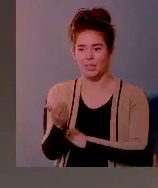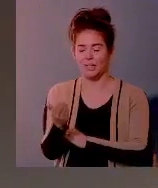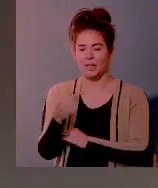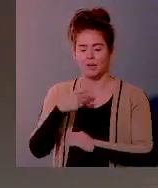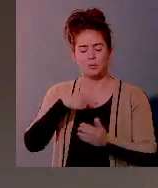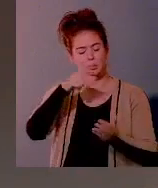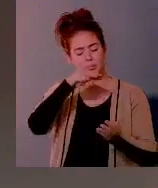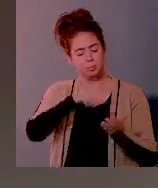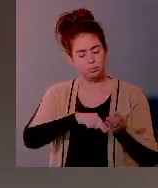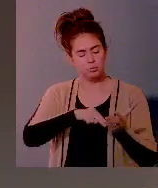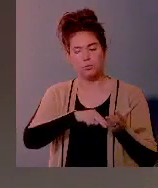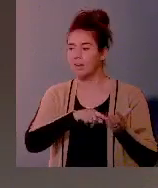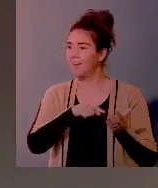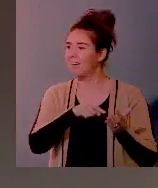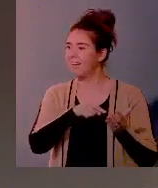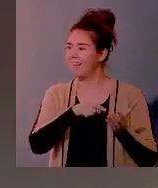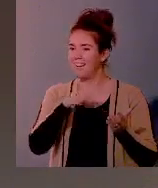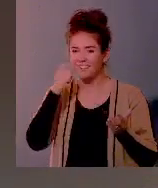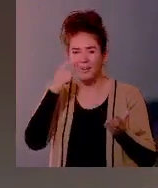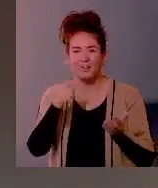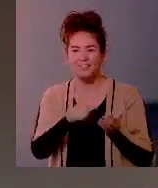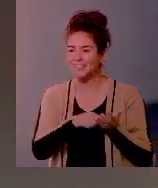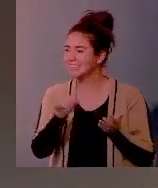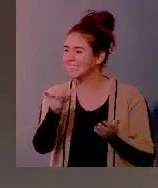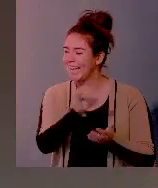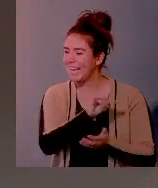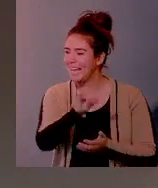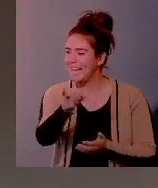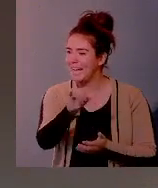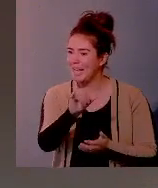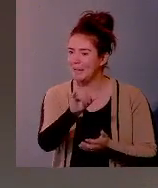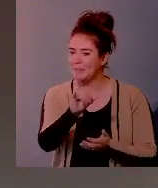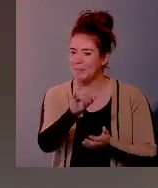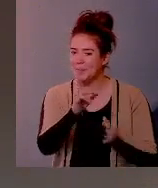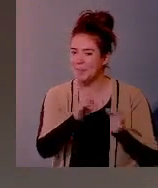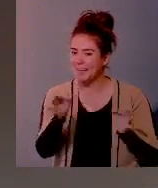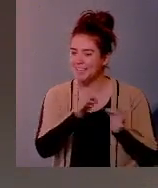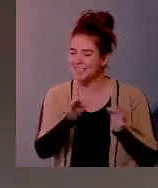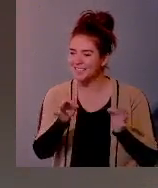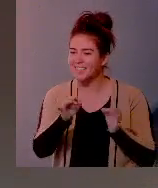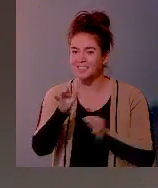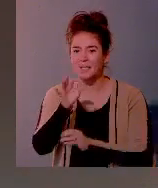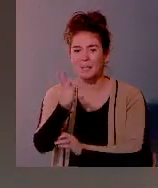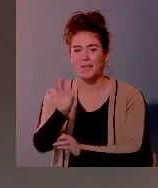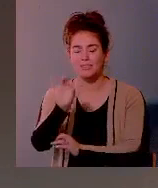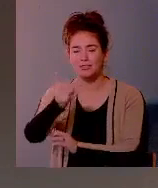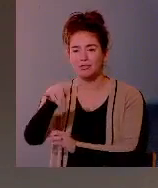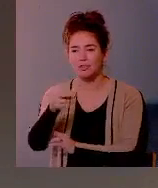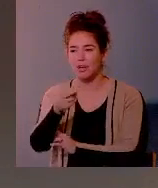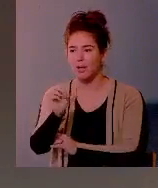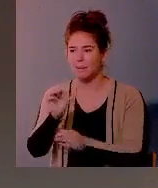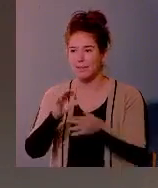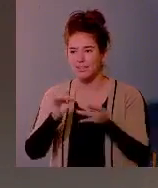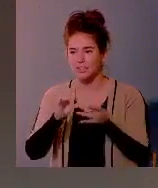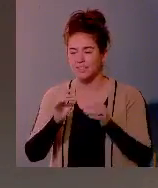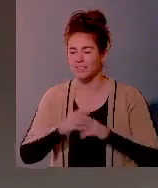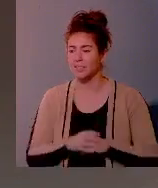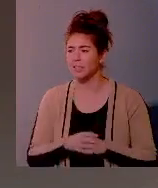just happened to be the same passage John was talking about. That's Psalm 107. And this is what it says. I want you to listen